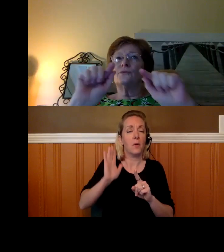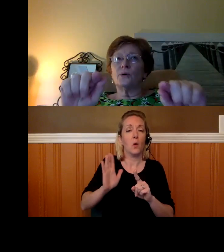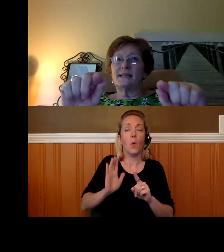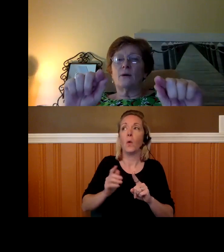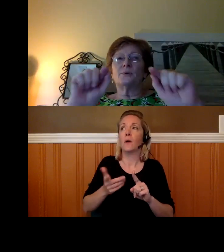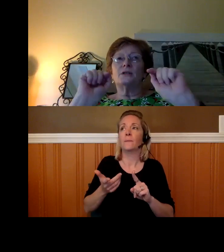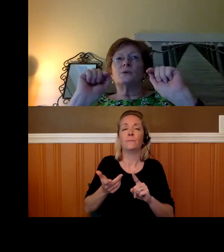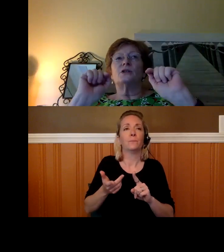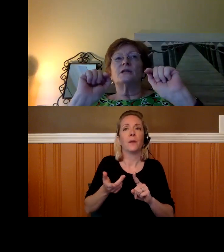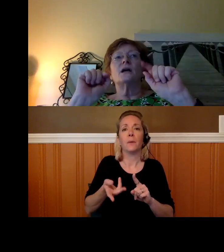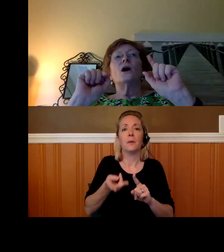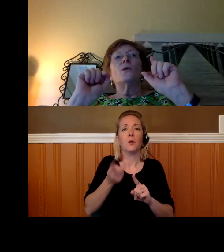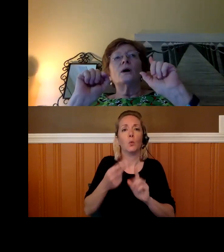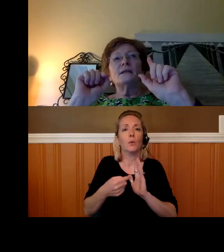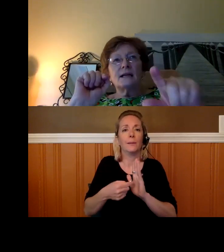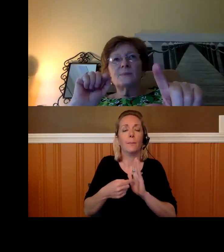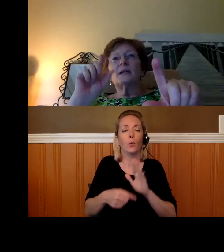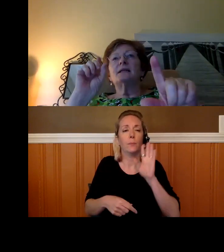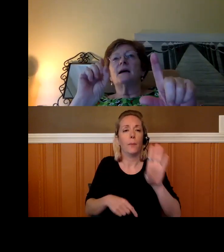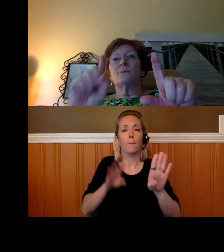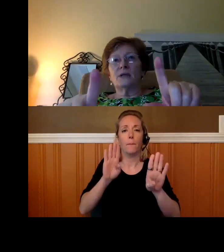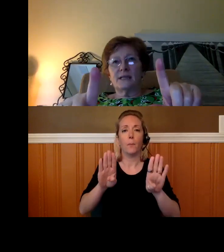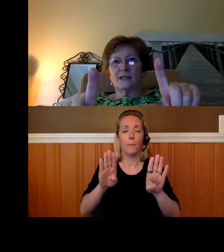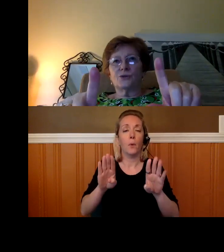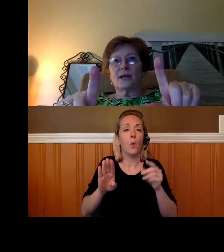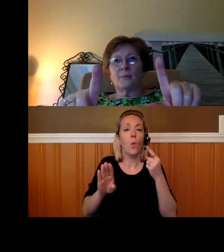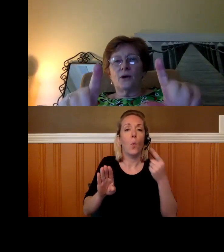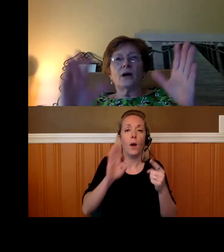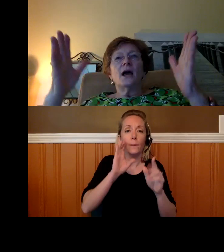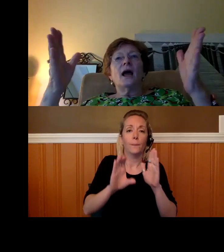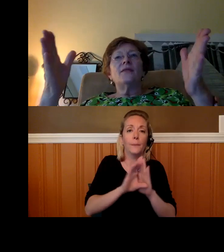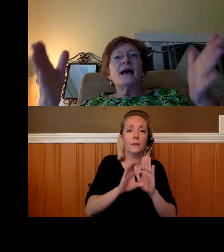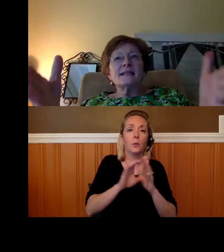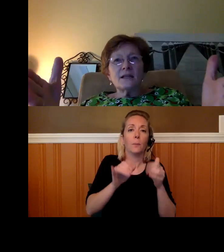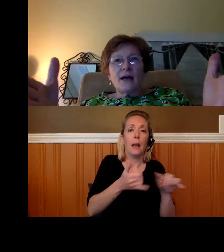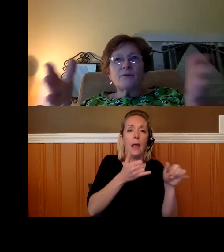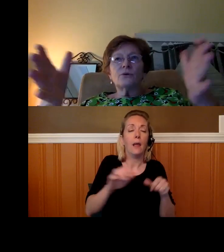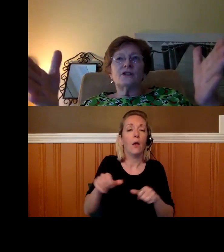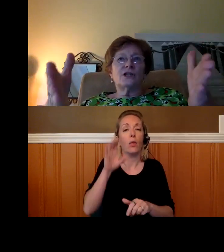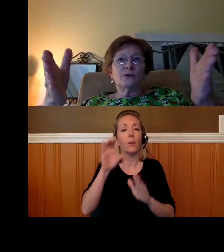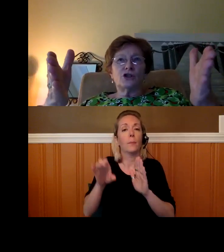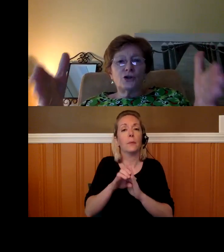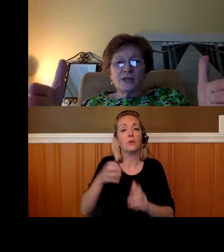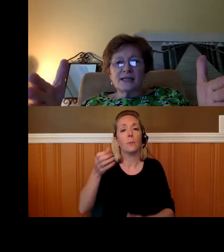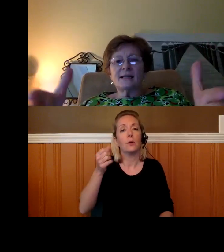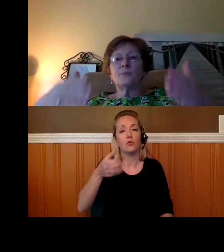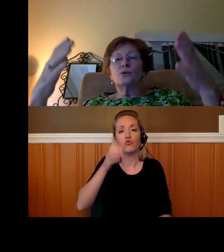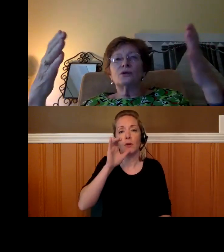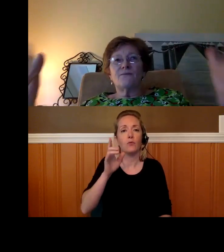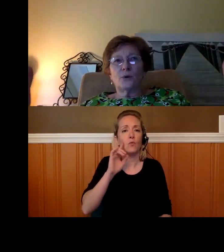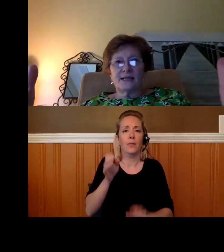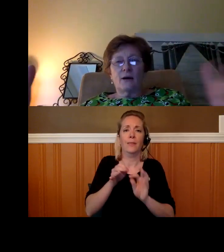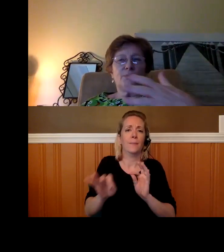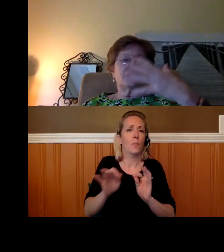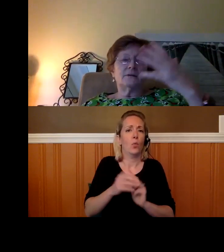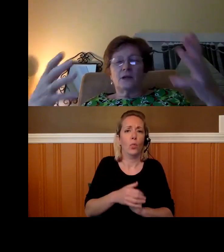switches. One says playtime, one says drink milk. And that's the level that she was using symbols and voice output,